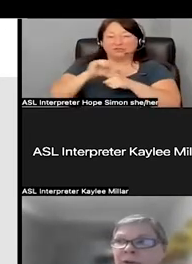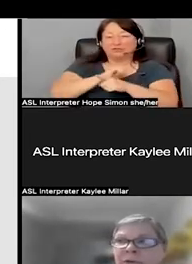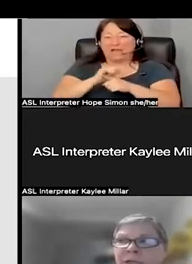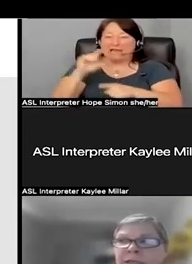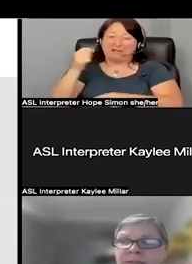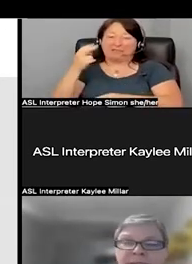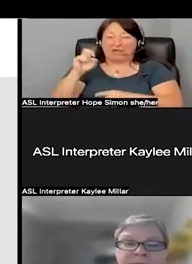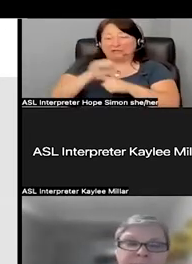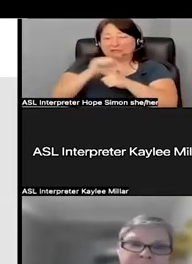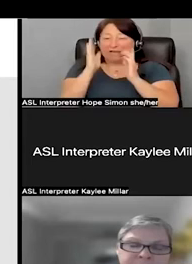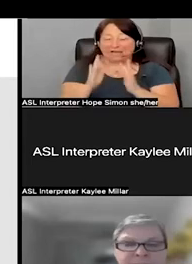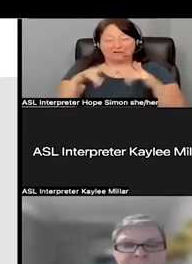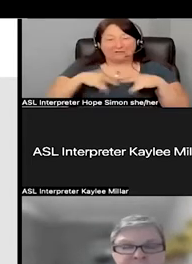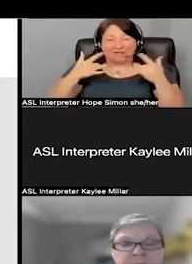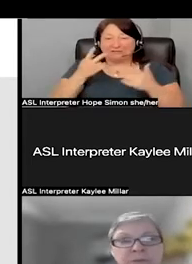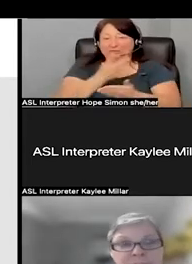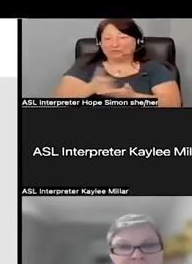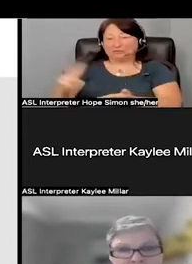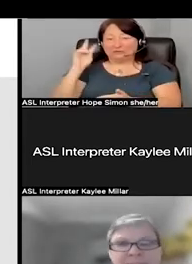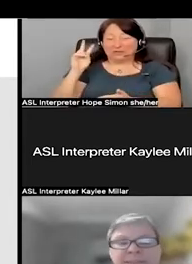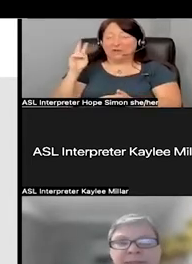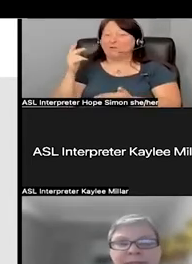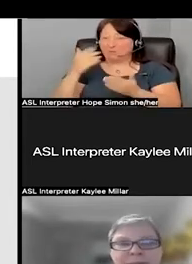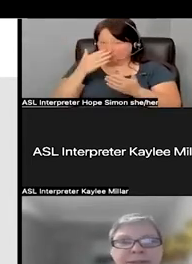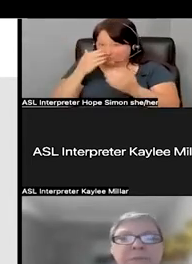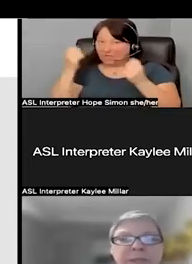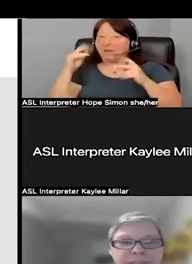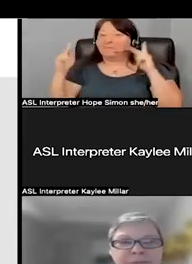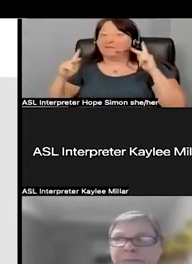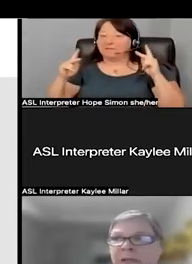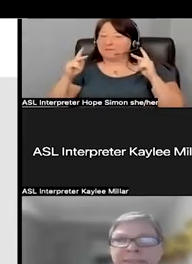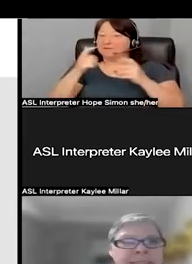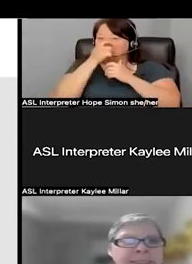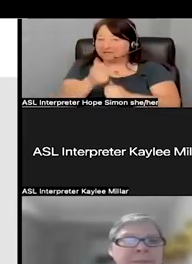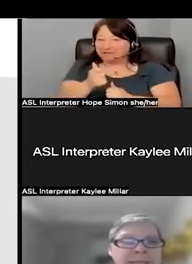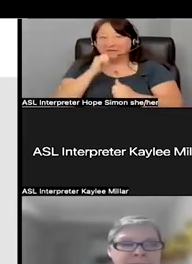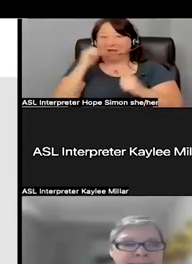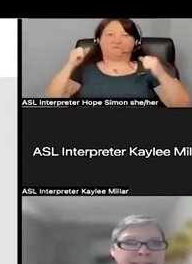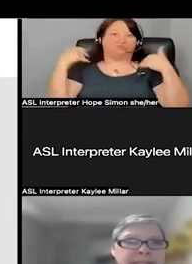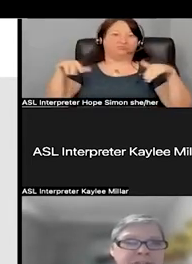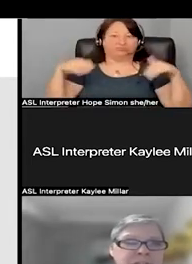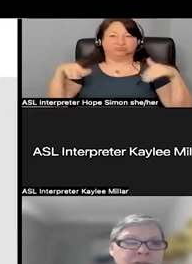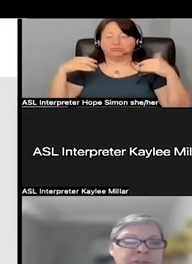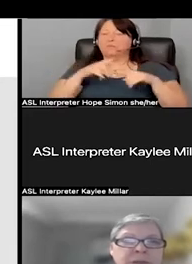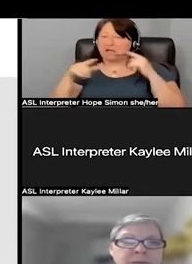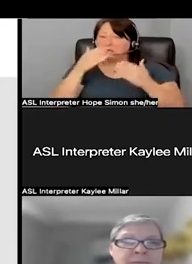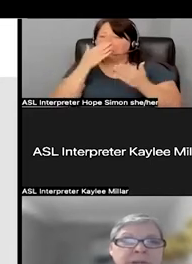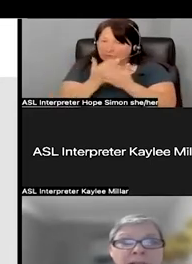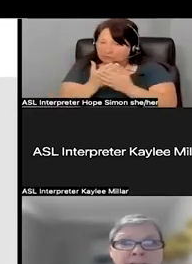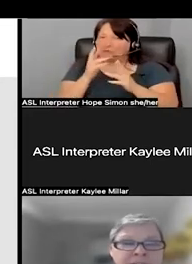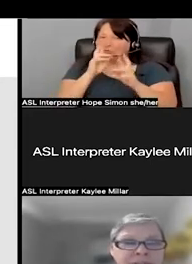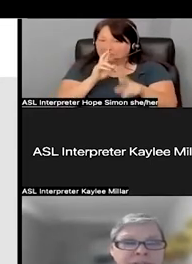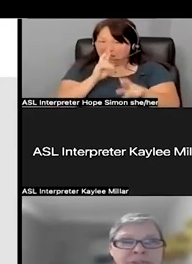weeks ago and received a good response, not an abundance of response, but as this slide shows,